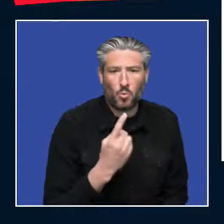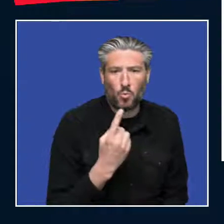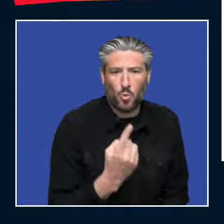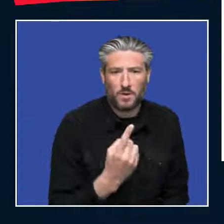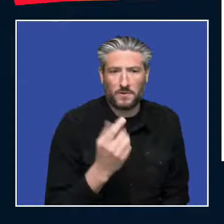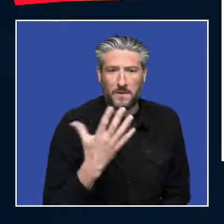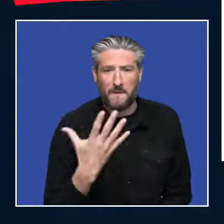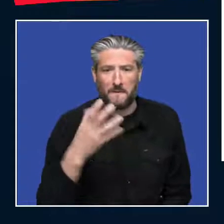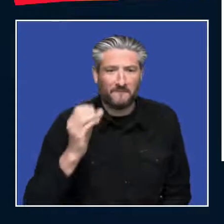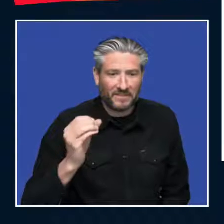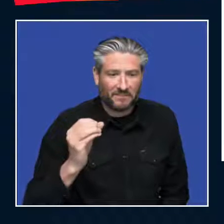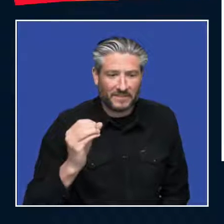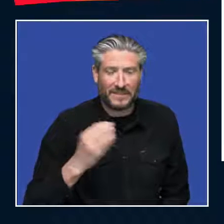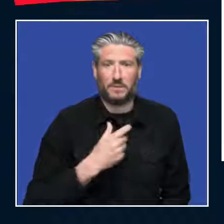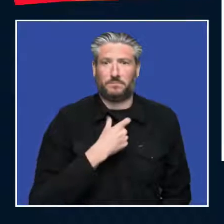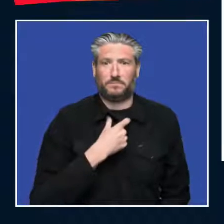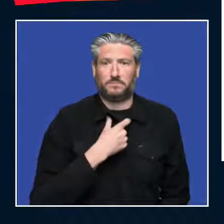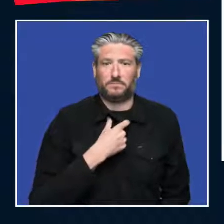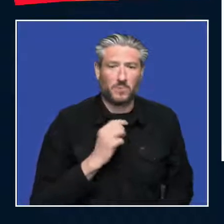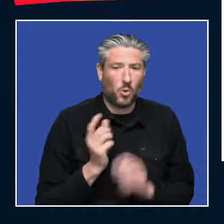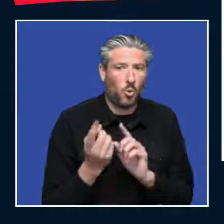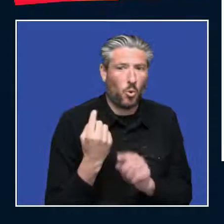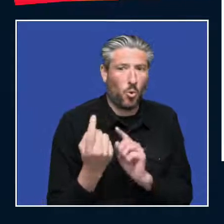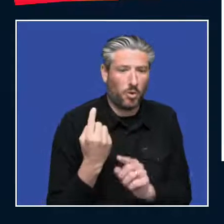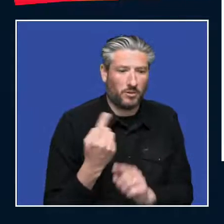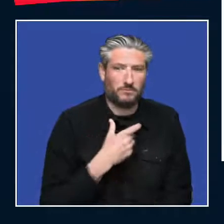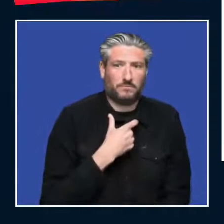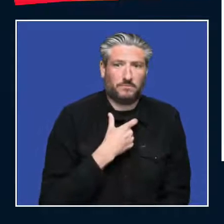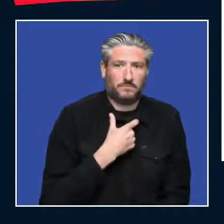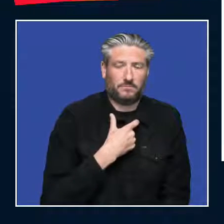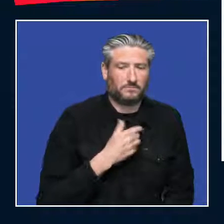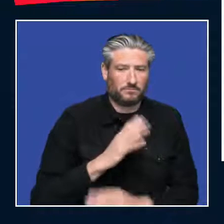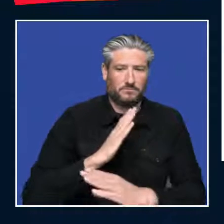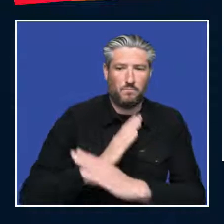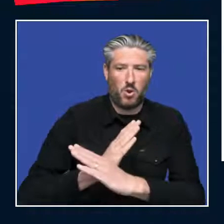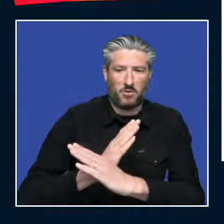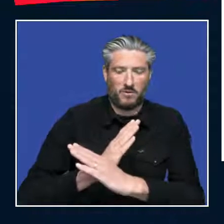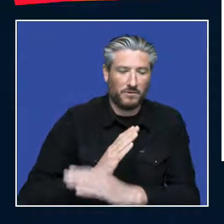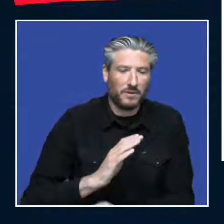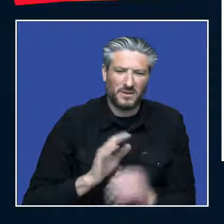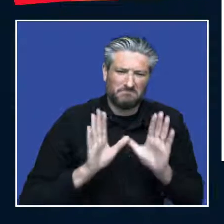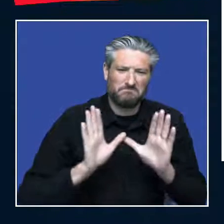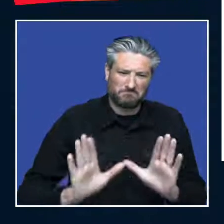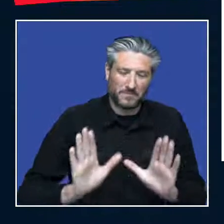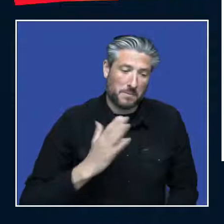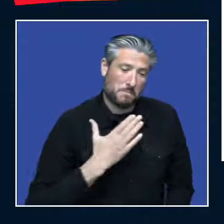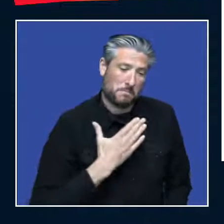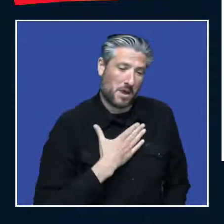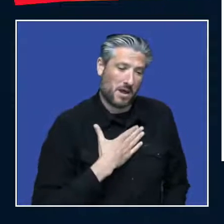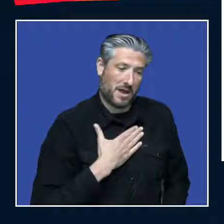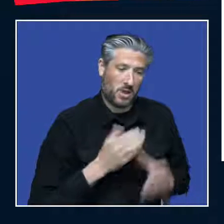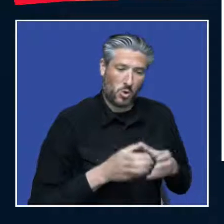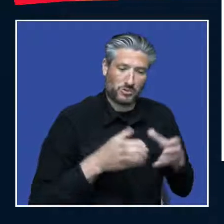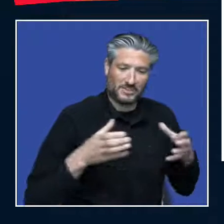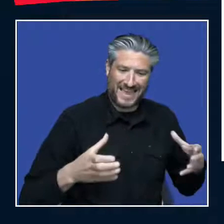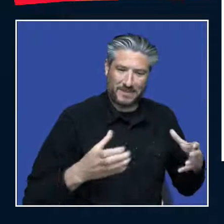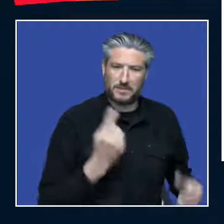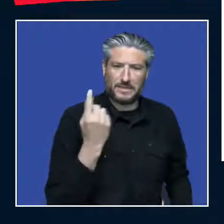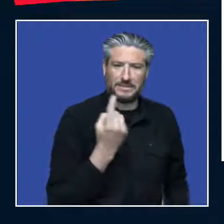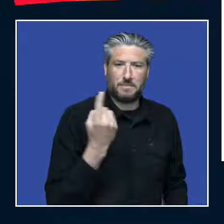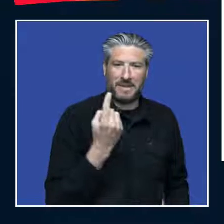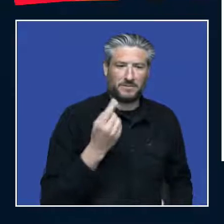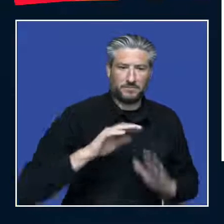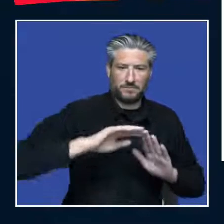by default. So that really makes sure that my container is running as independent as needed without